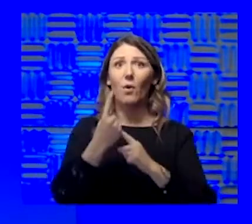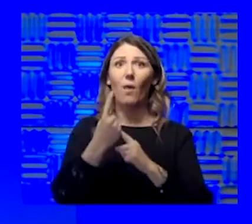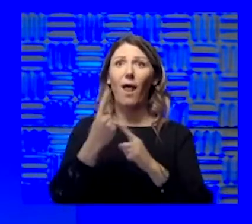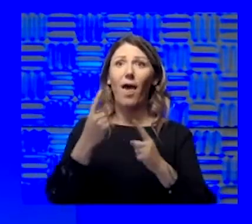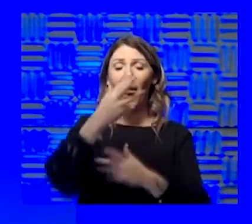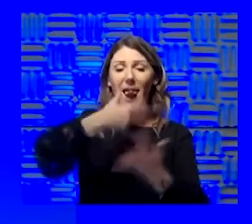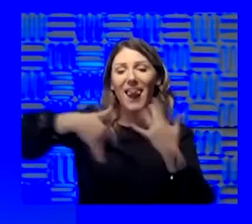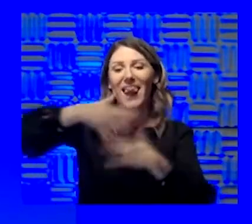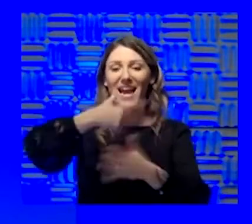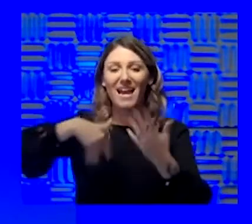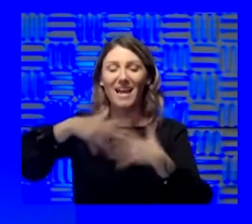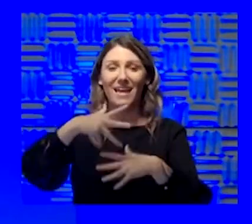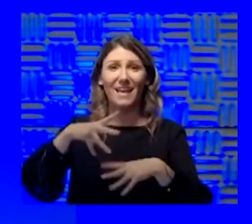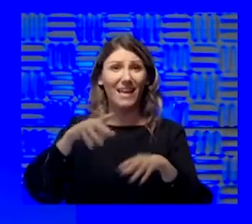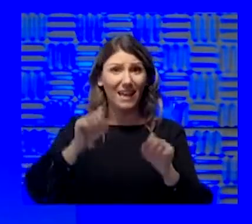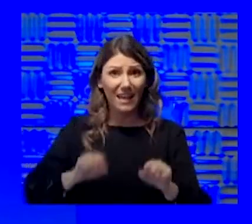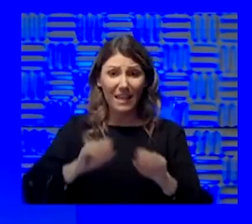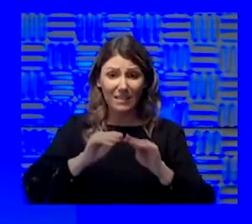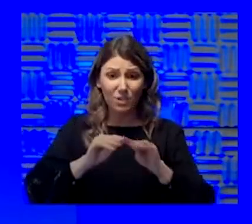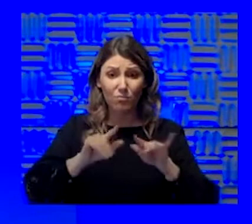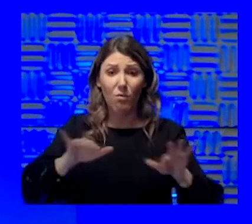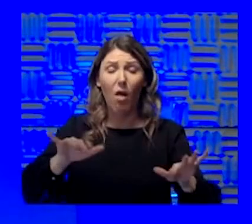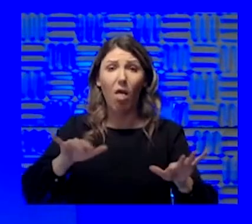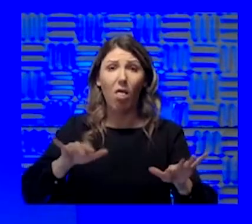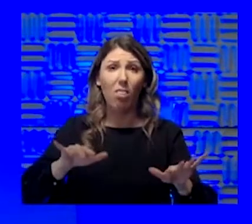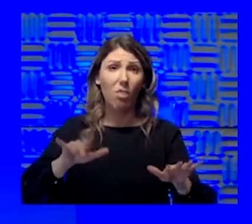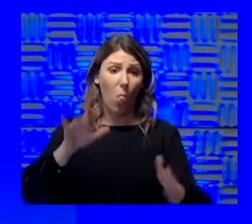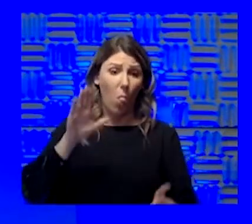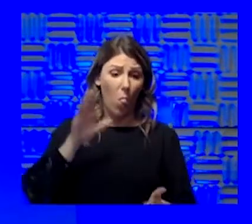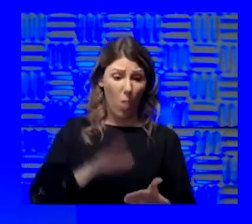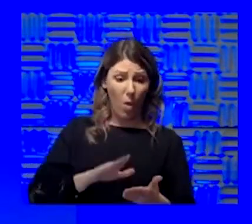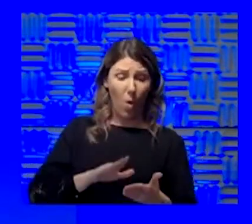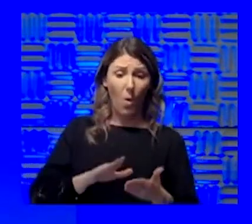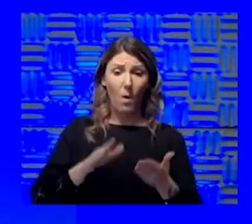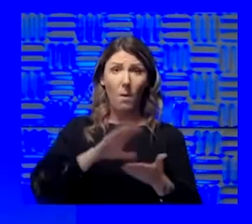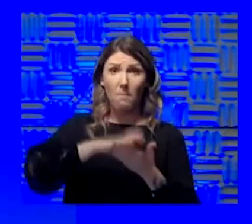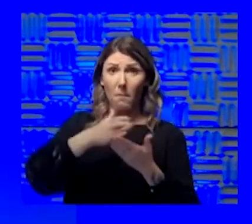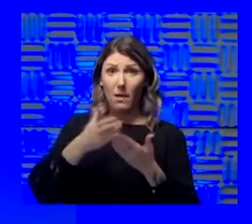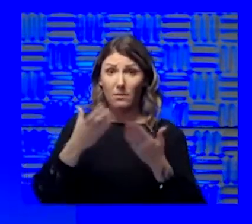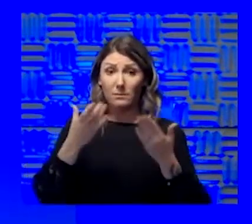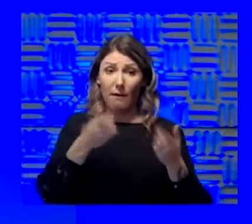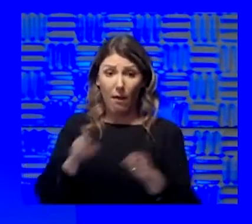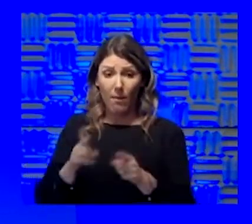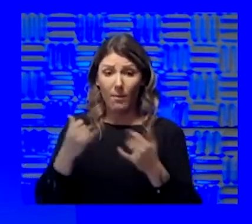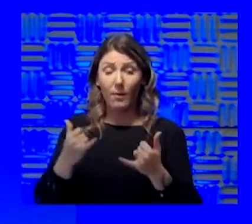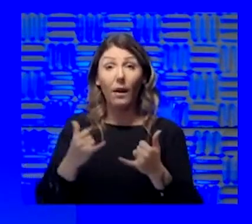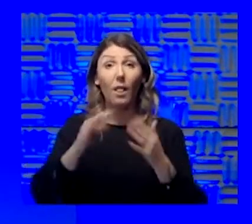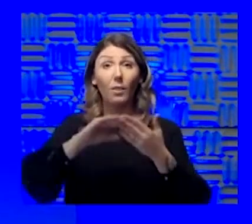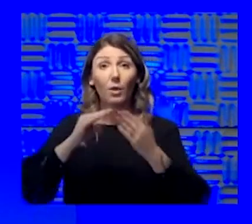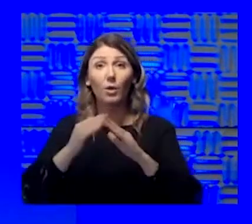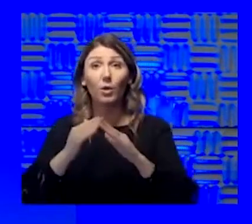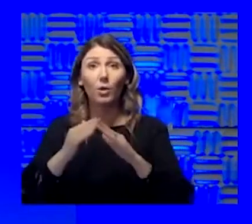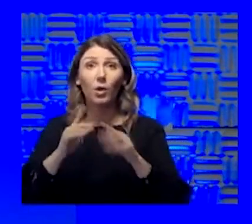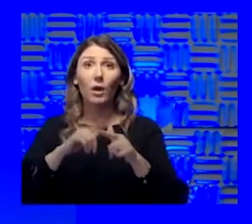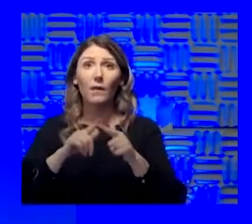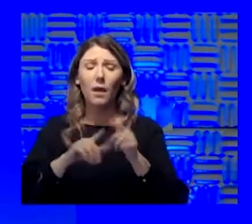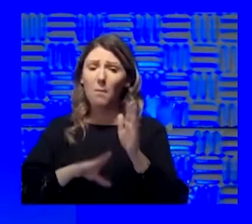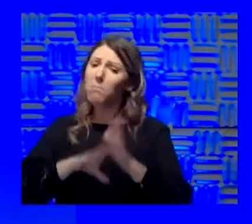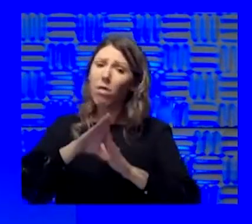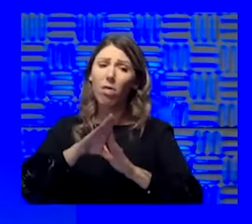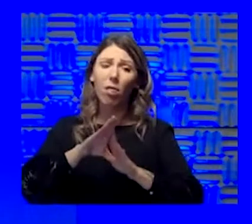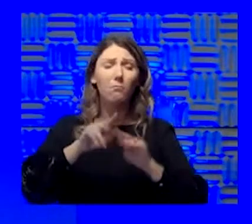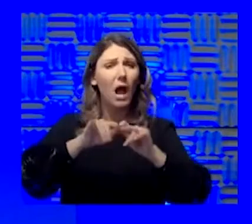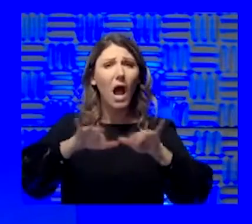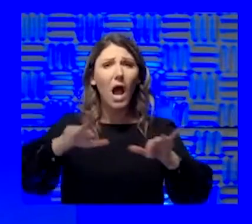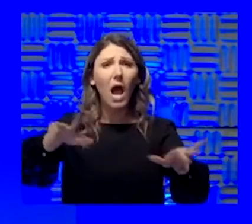spread from the somewhat low amounts that we think are prevalent in the community now to extremely high amounts, and